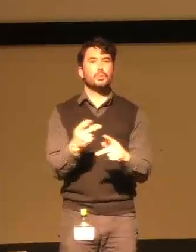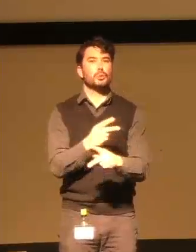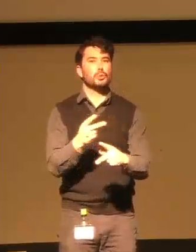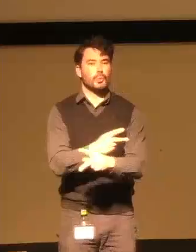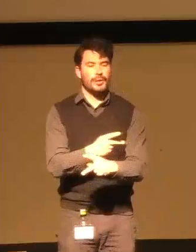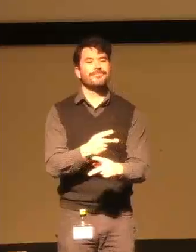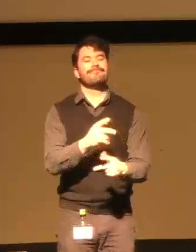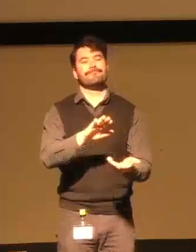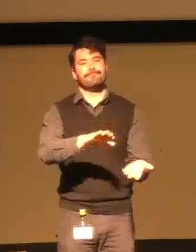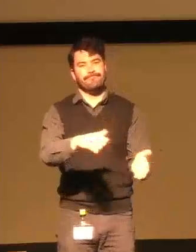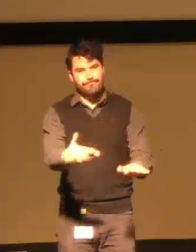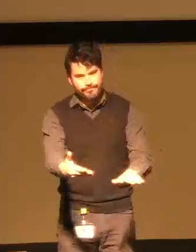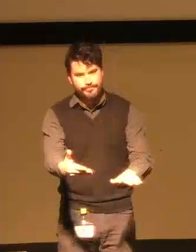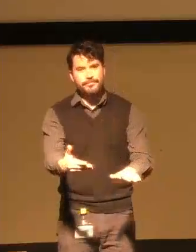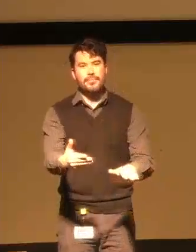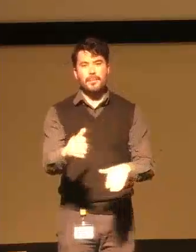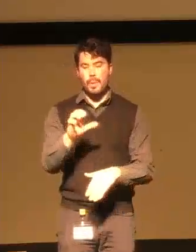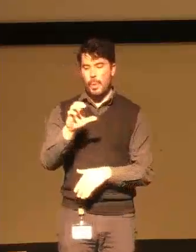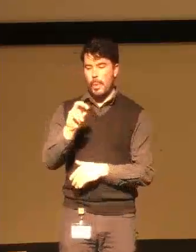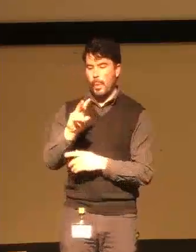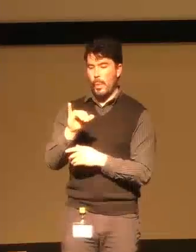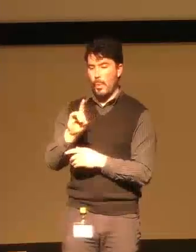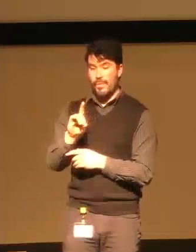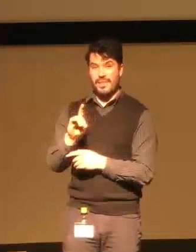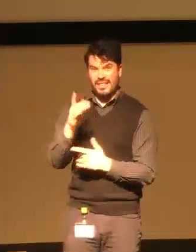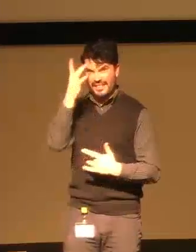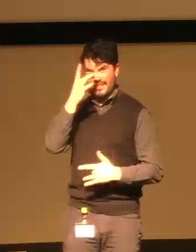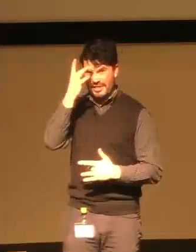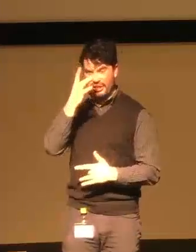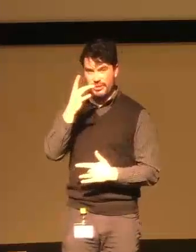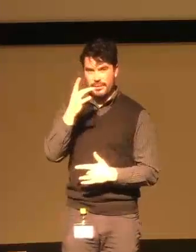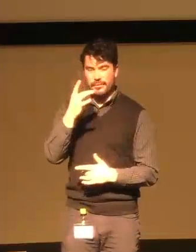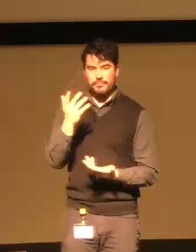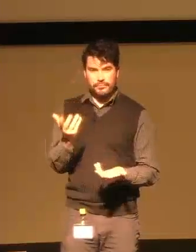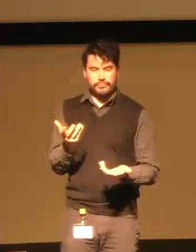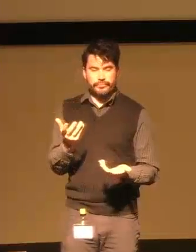COVID infection, and not all deaths that